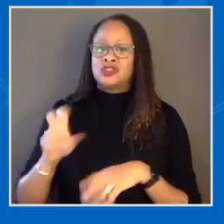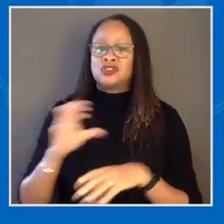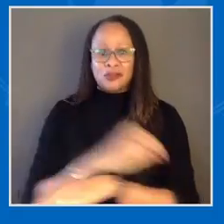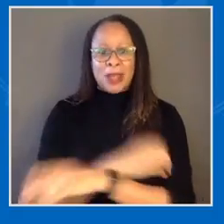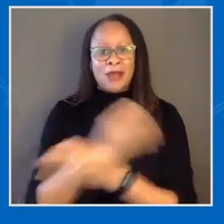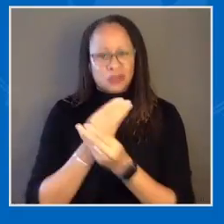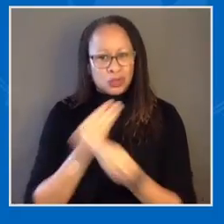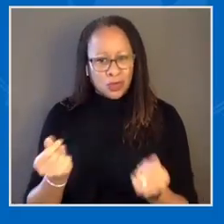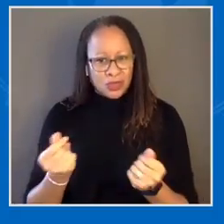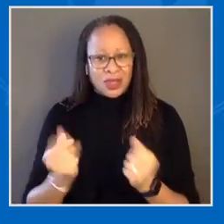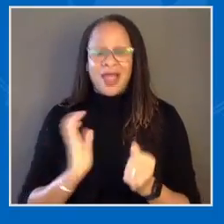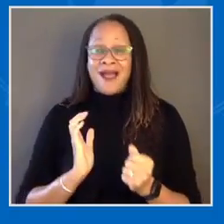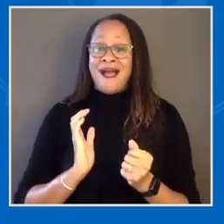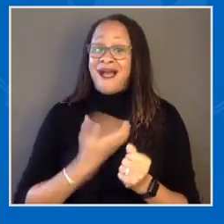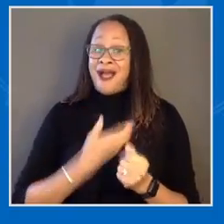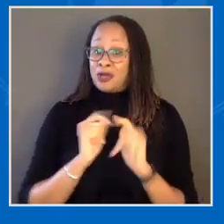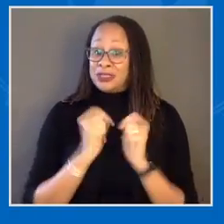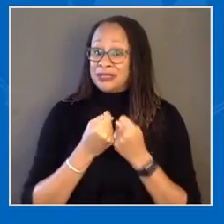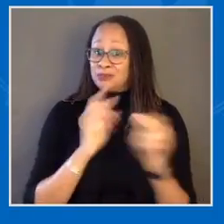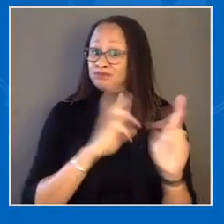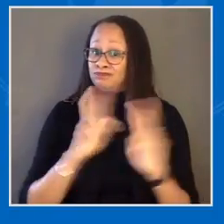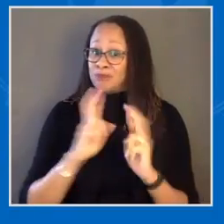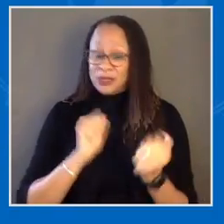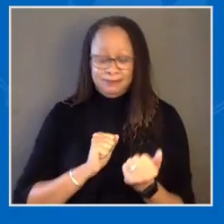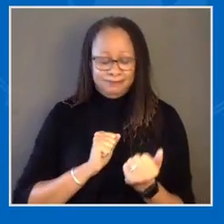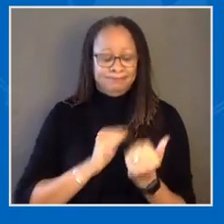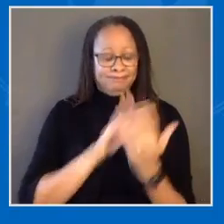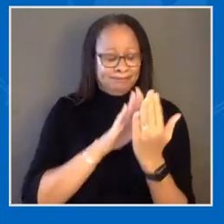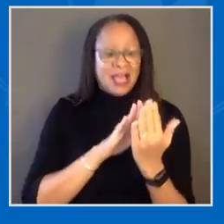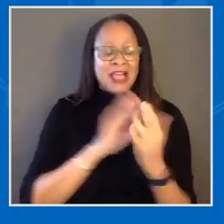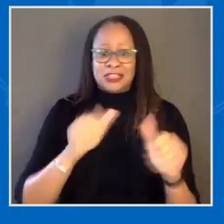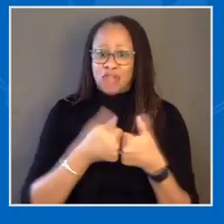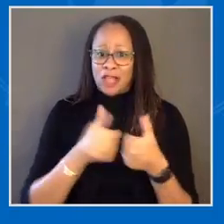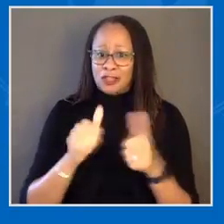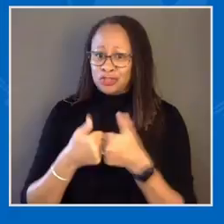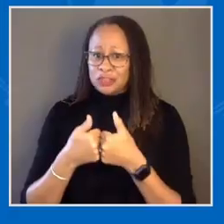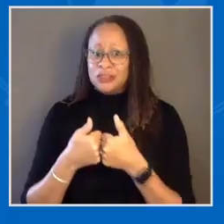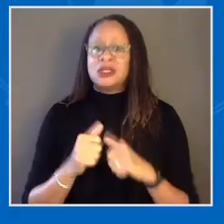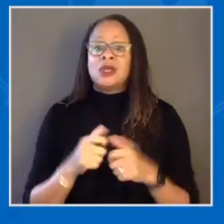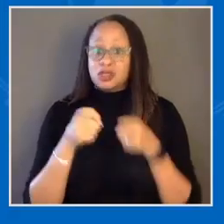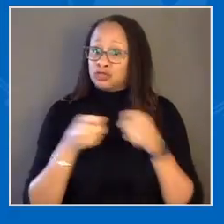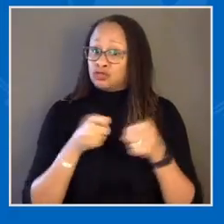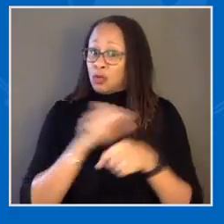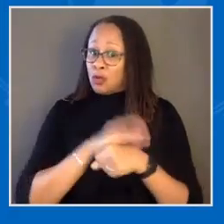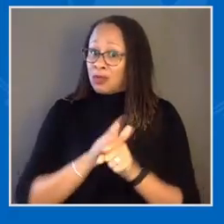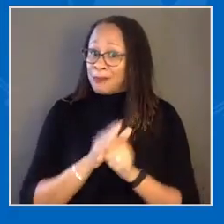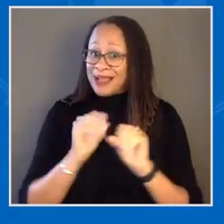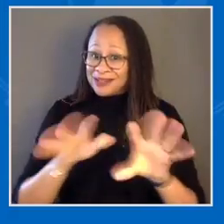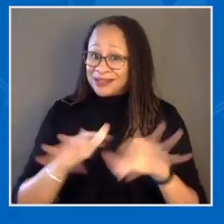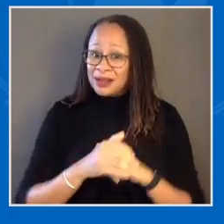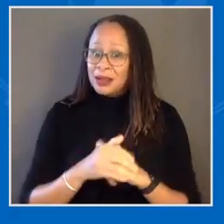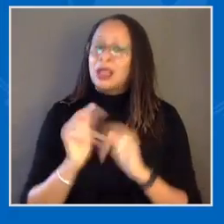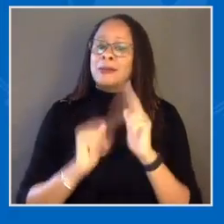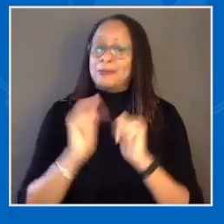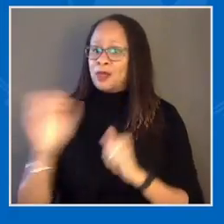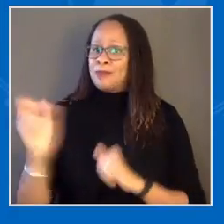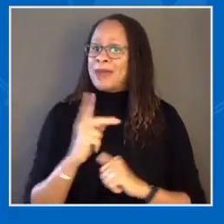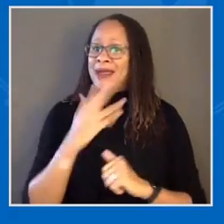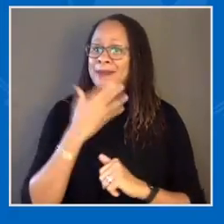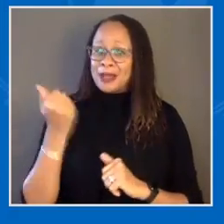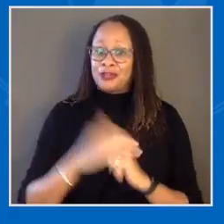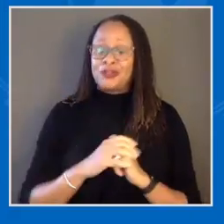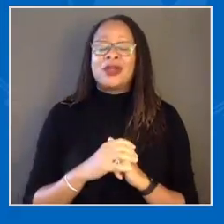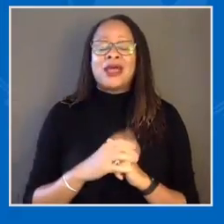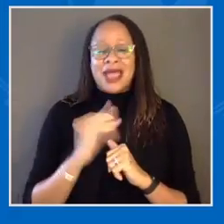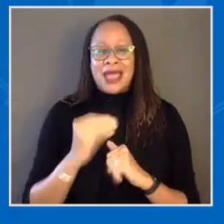our teams can prepare to meet the challenges at hand, to control the pandemic, to build back better, and to protect the safety